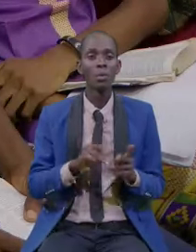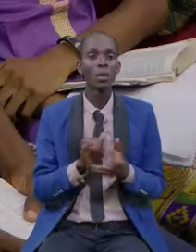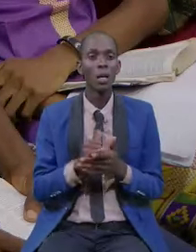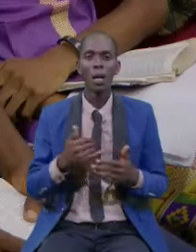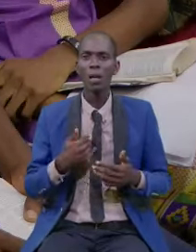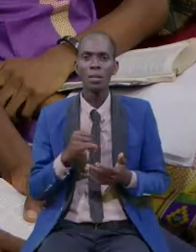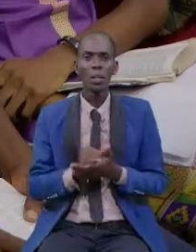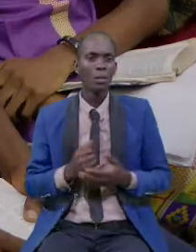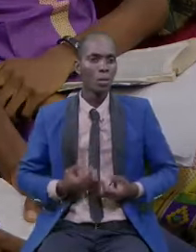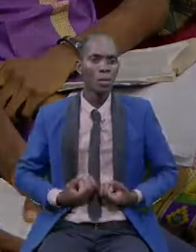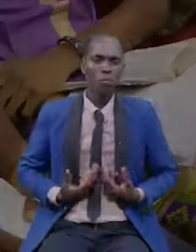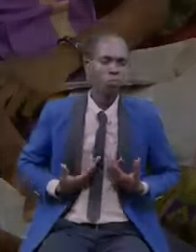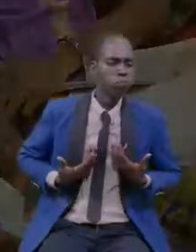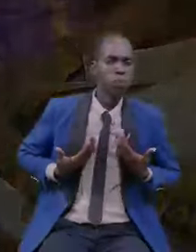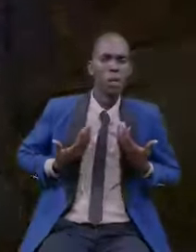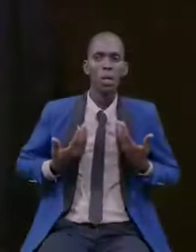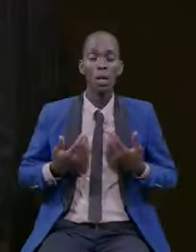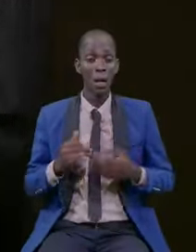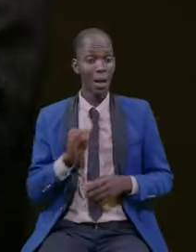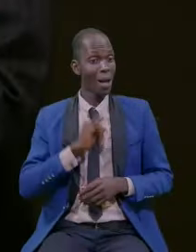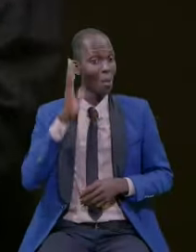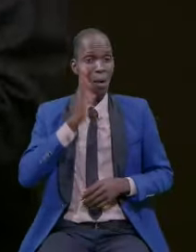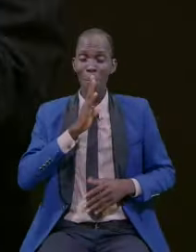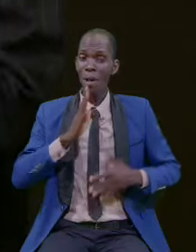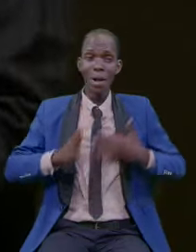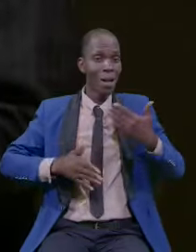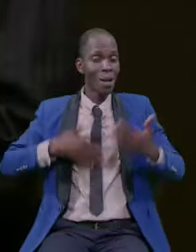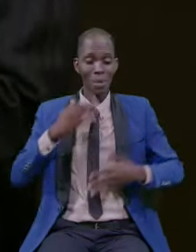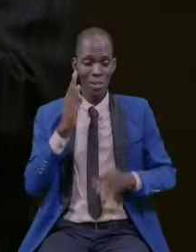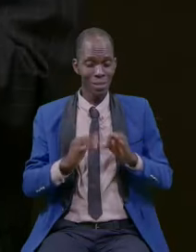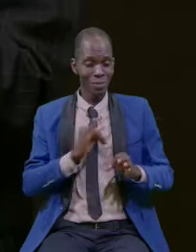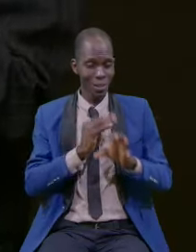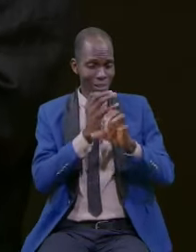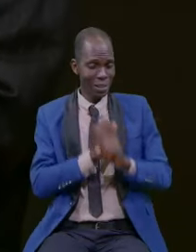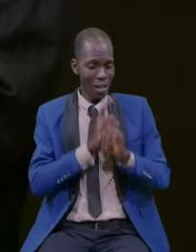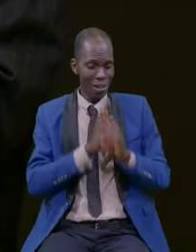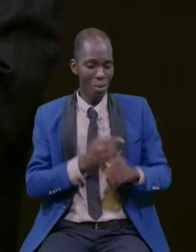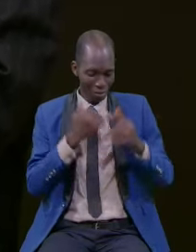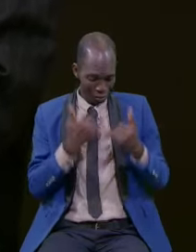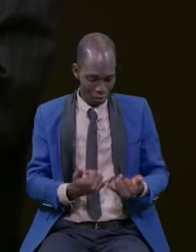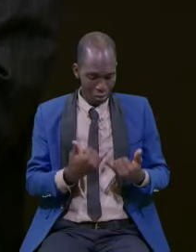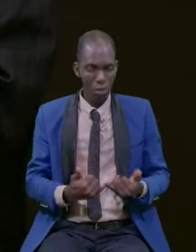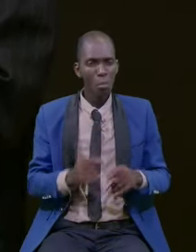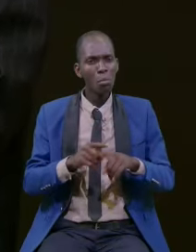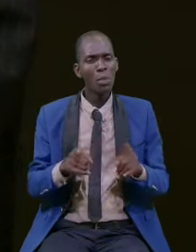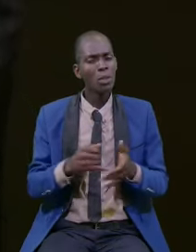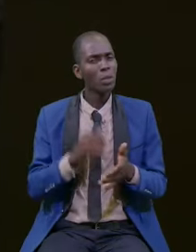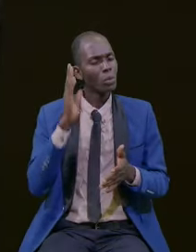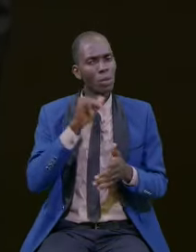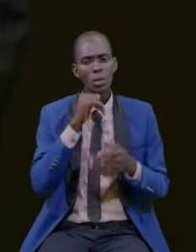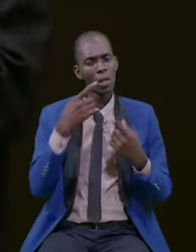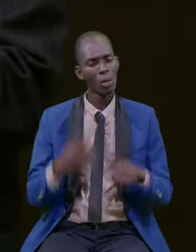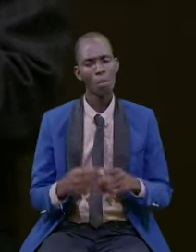that done. I'll be happy if this is done now. But it's not done now.